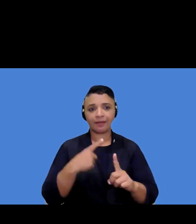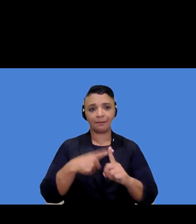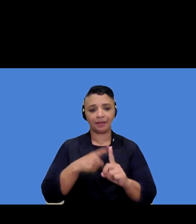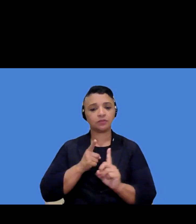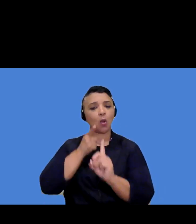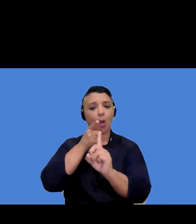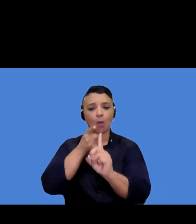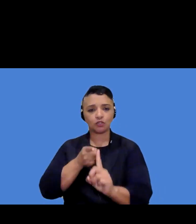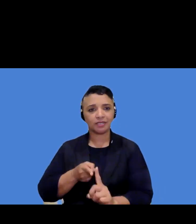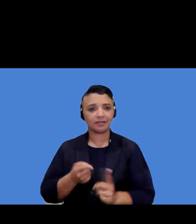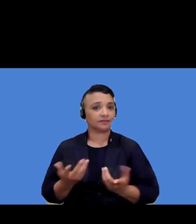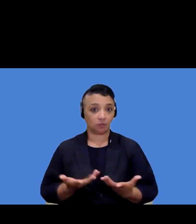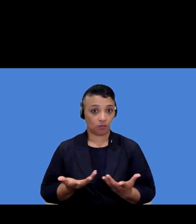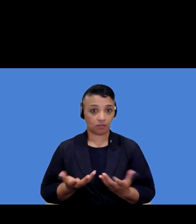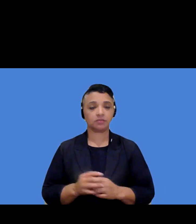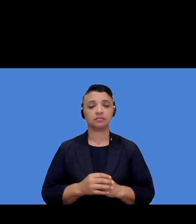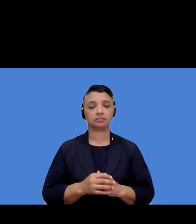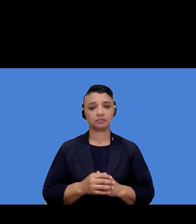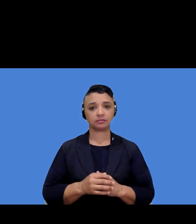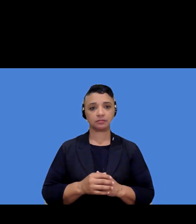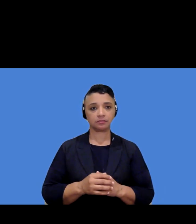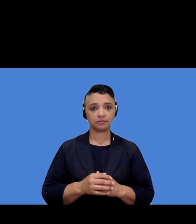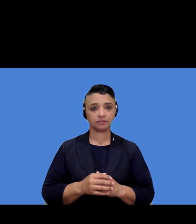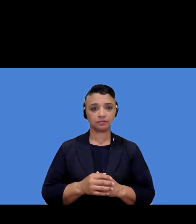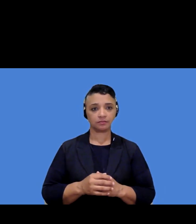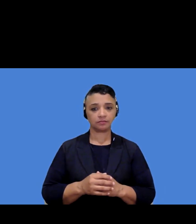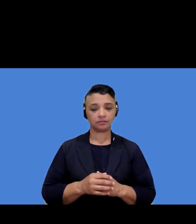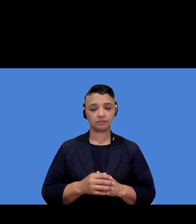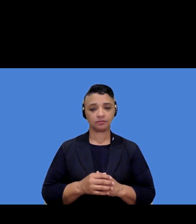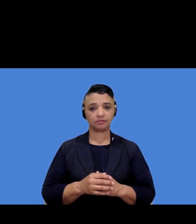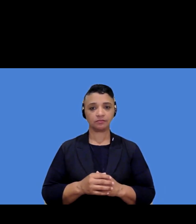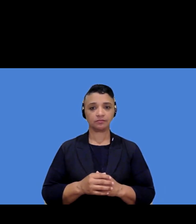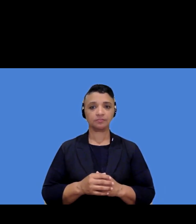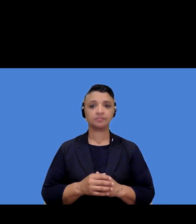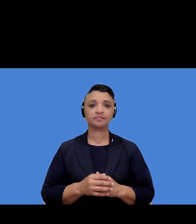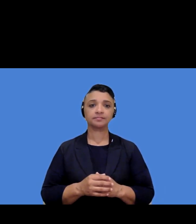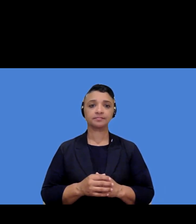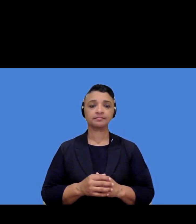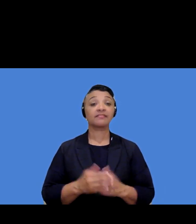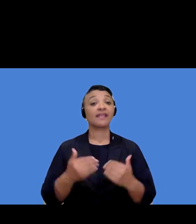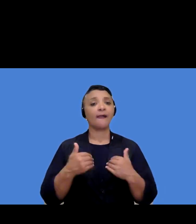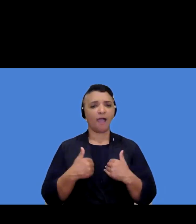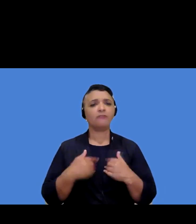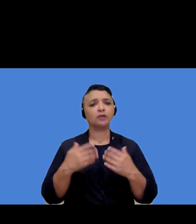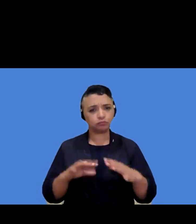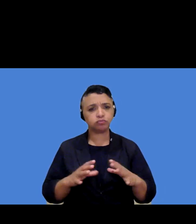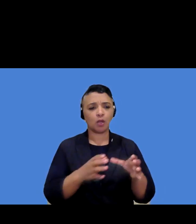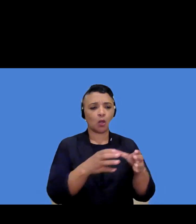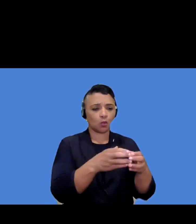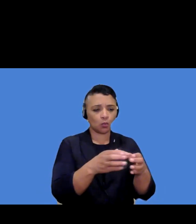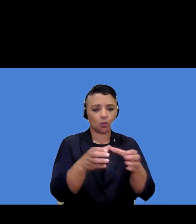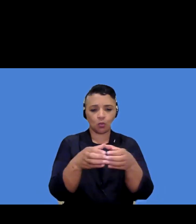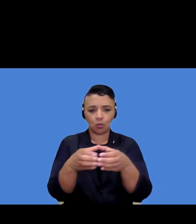Summit, we are shaping these based on a series of consultations that the